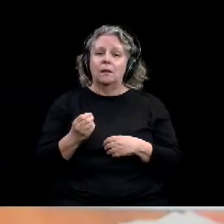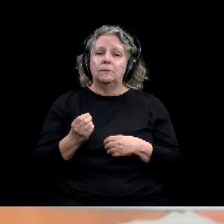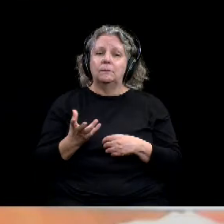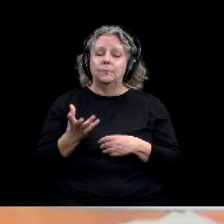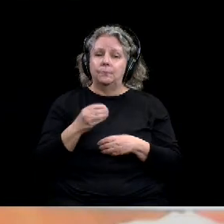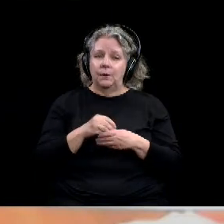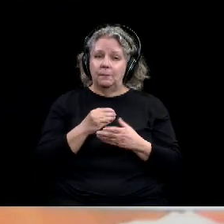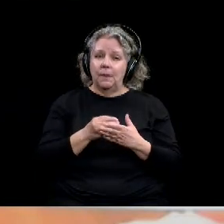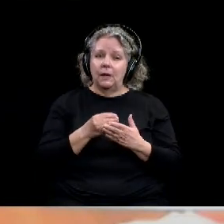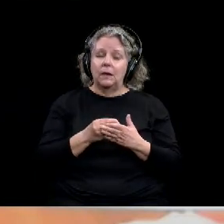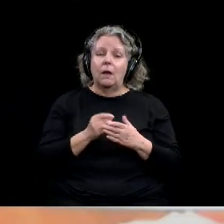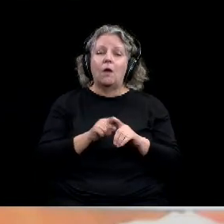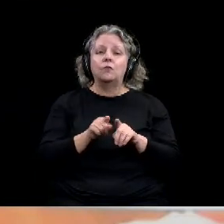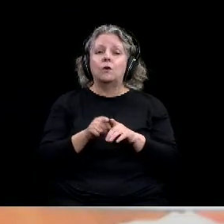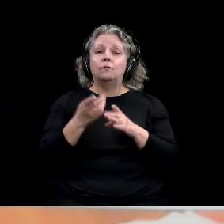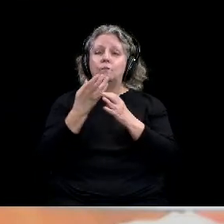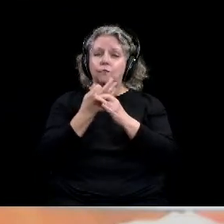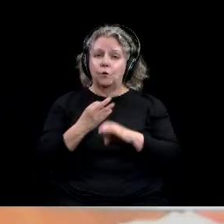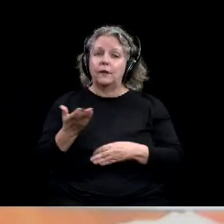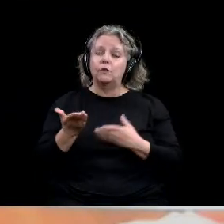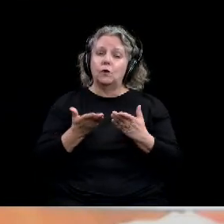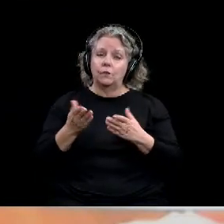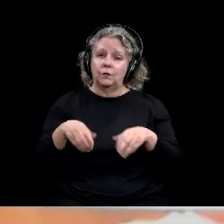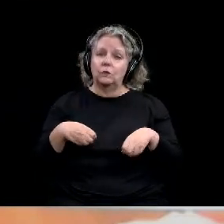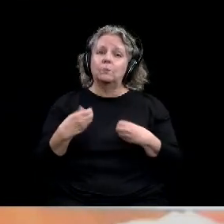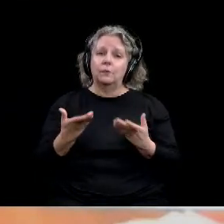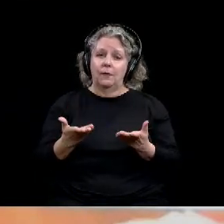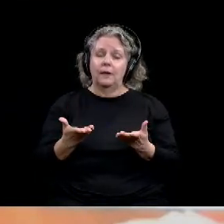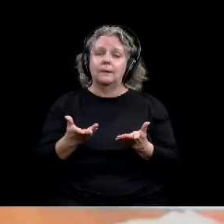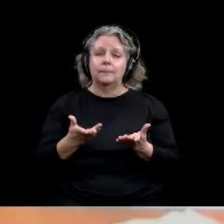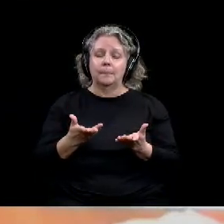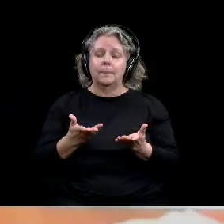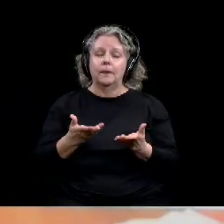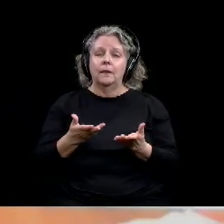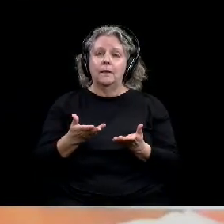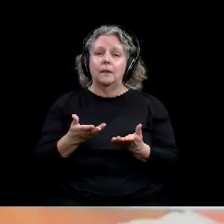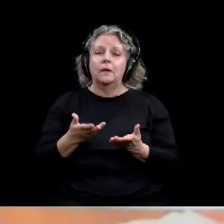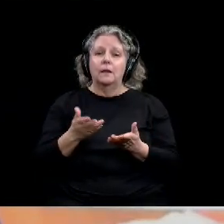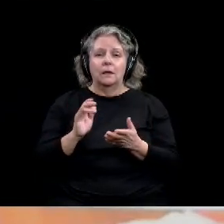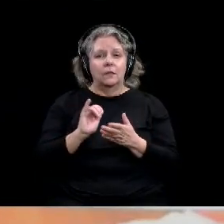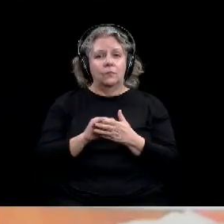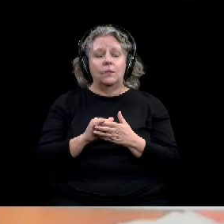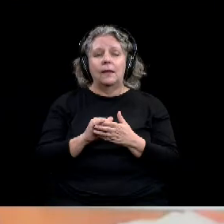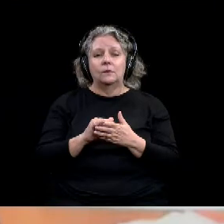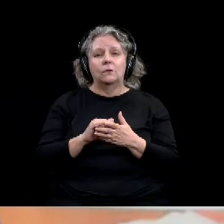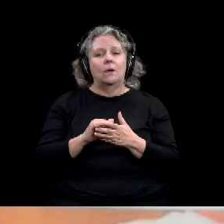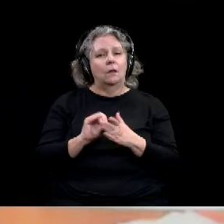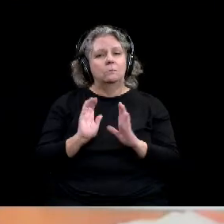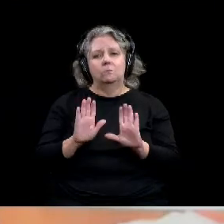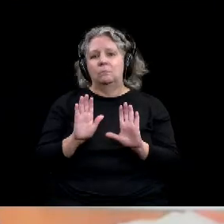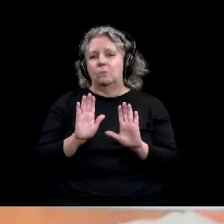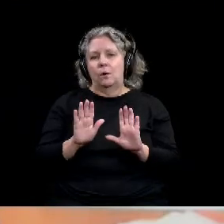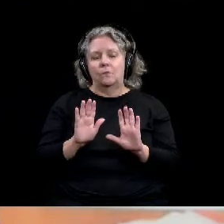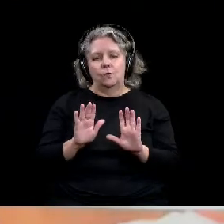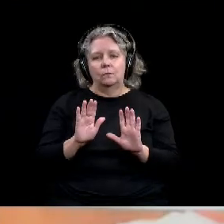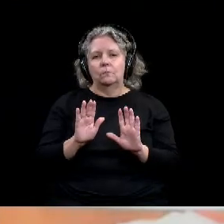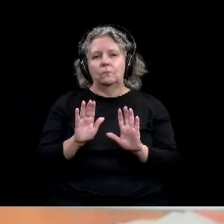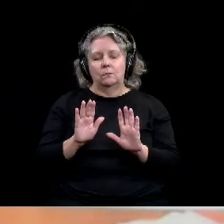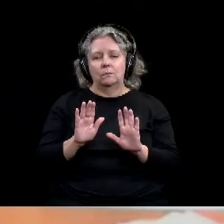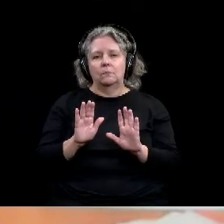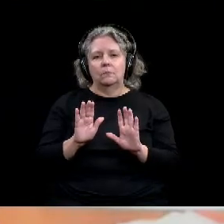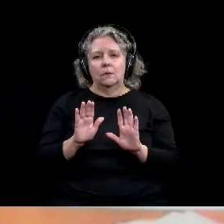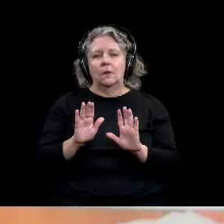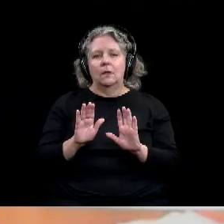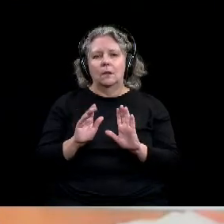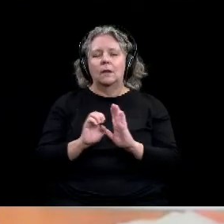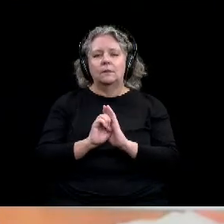are an exemplary that we need to follow in different counties also. So thank you for that, and